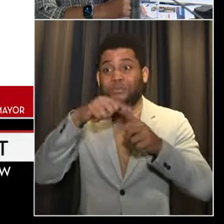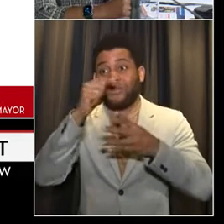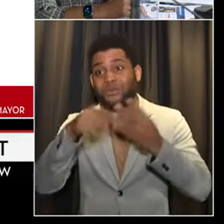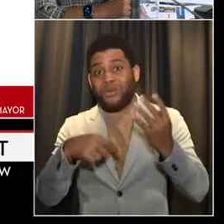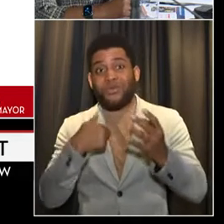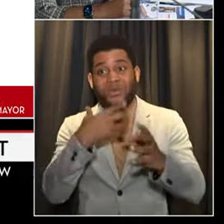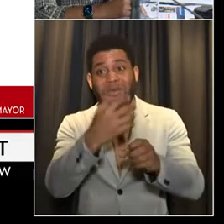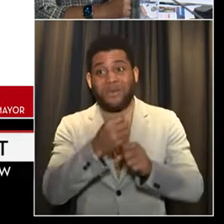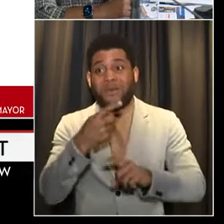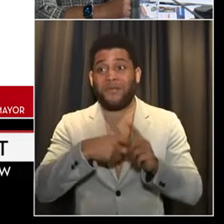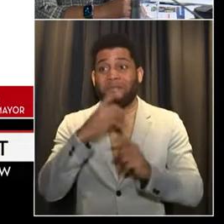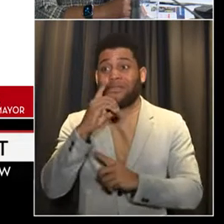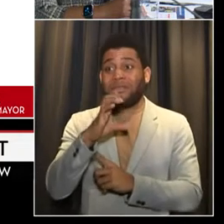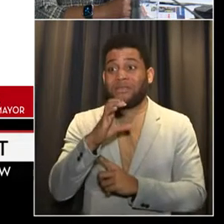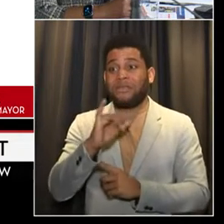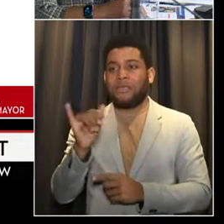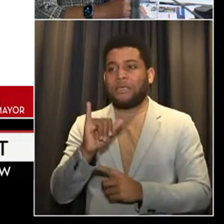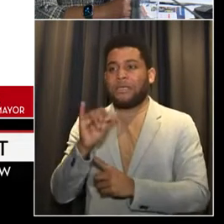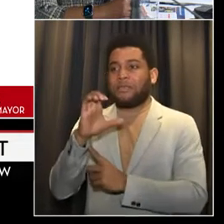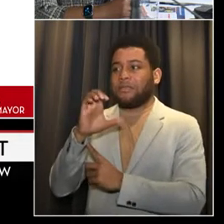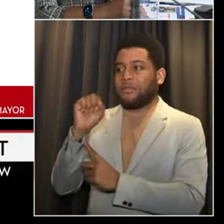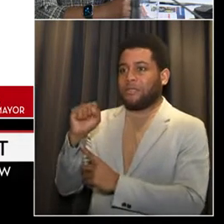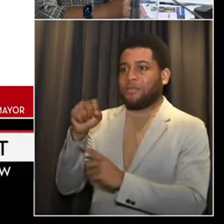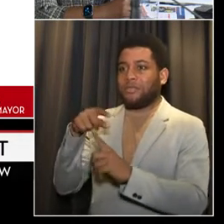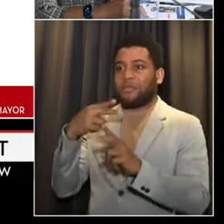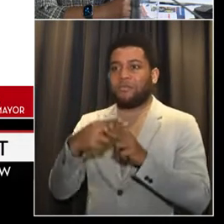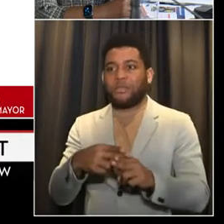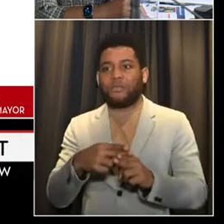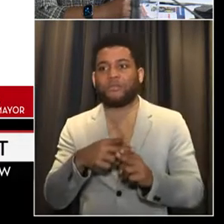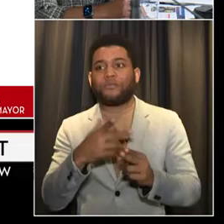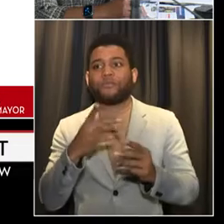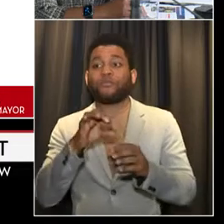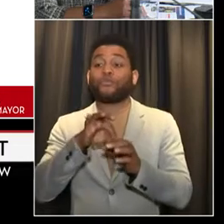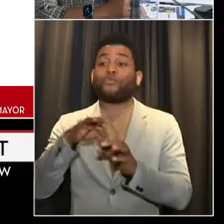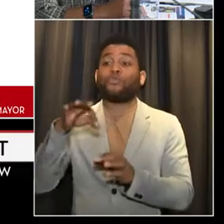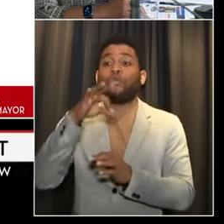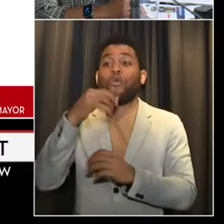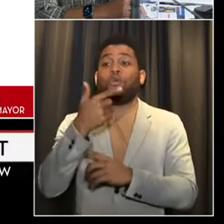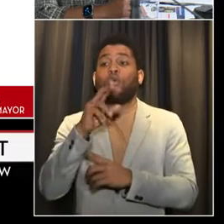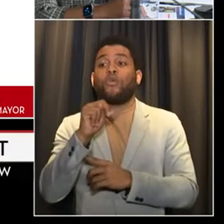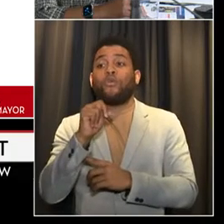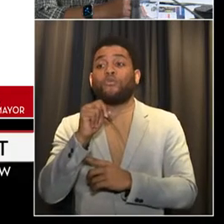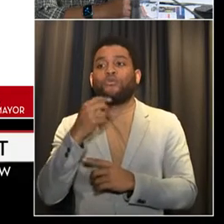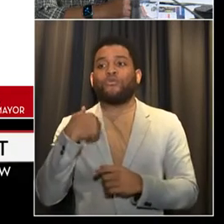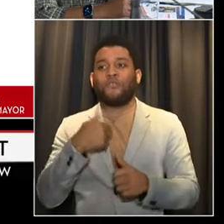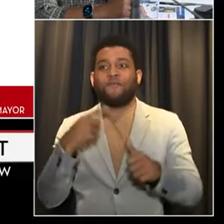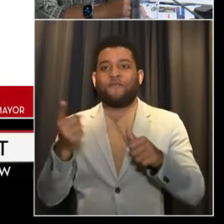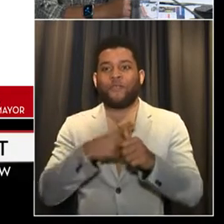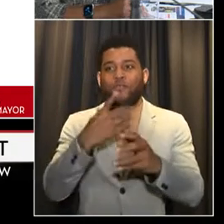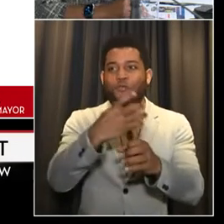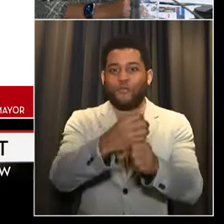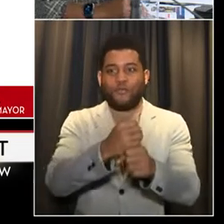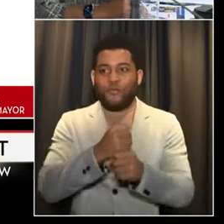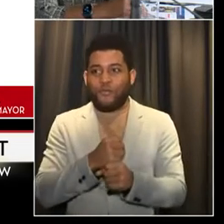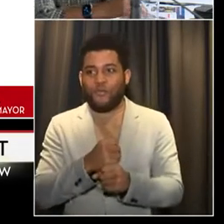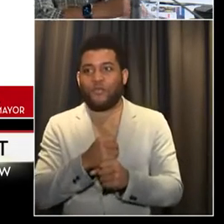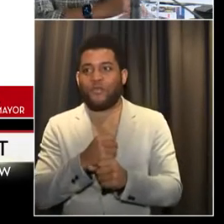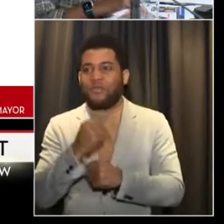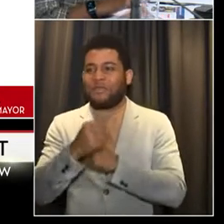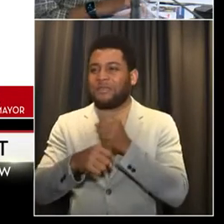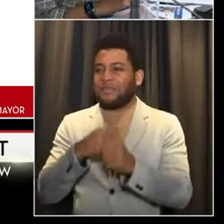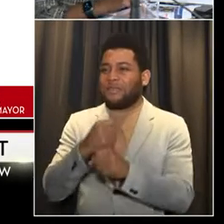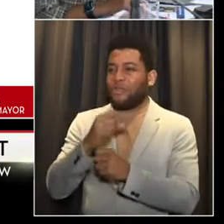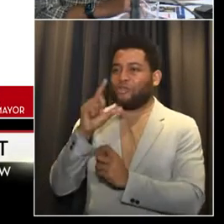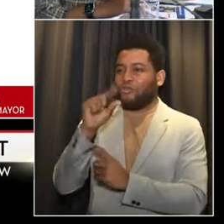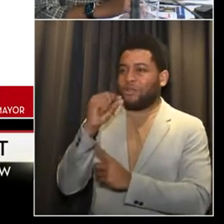said, ghost guns, I think we recovered our first in 2019, and it was about 19 that year. We're up to 407 that